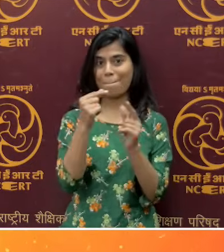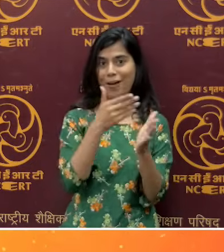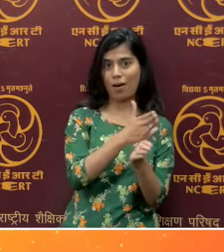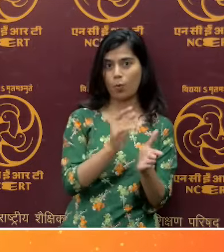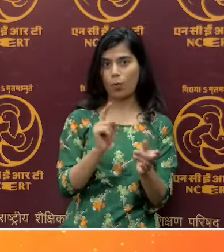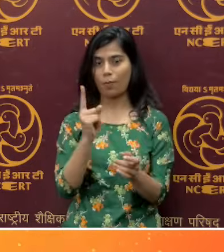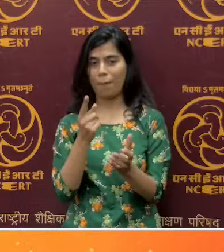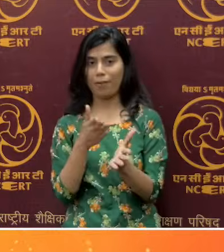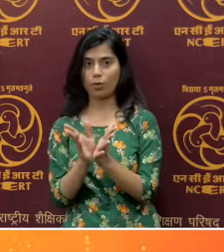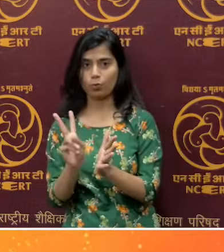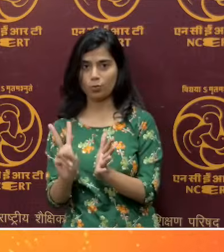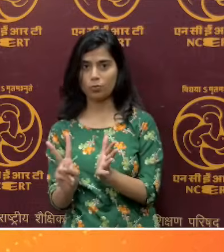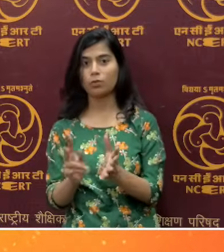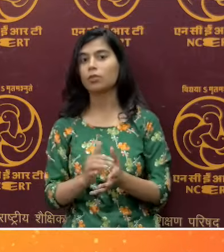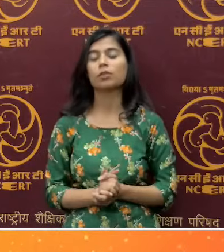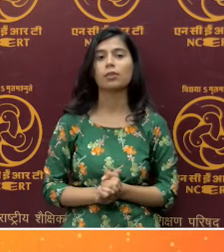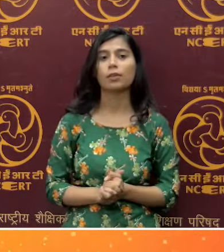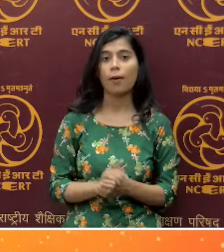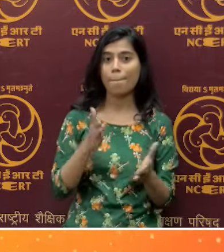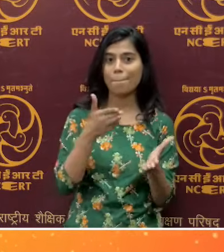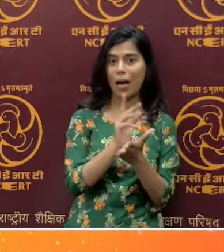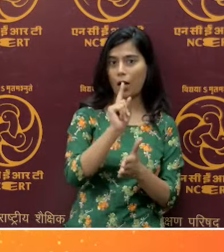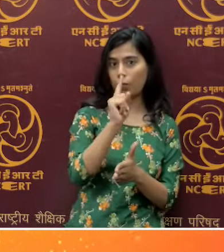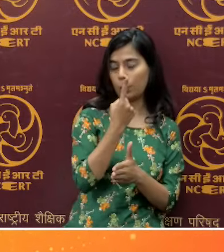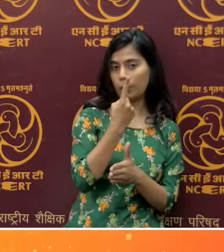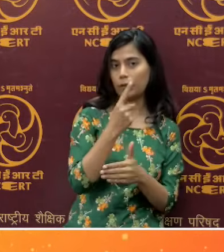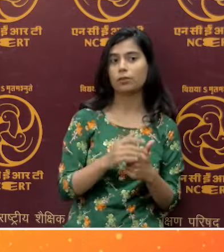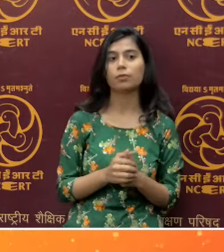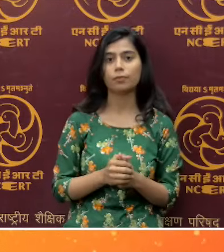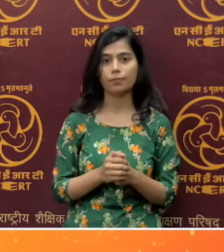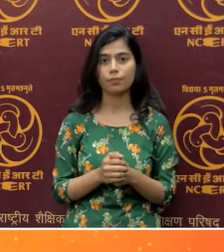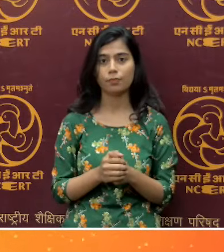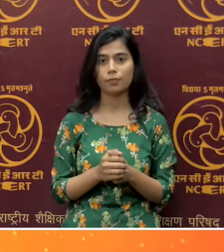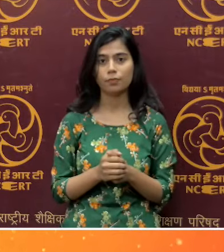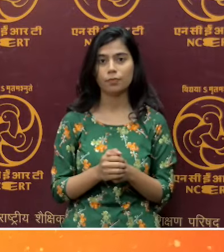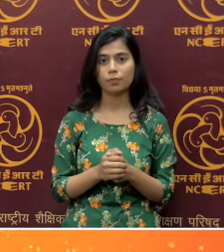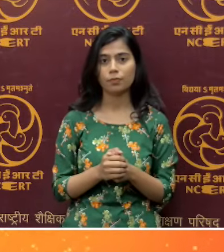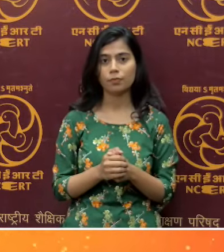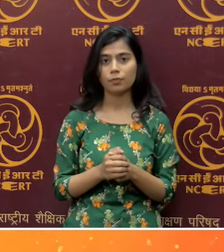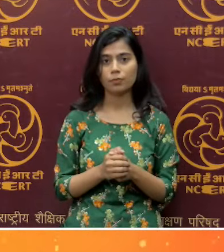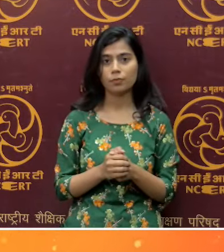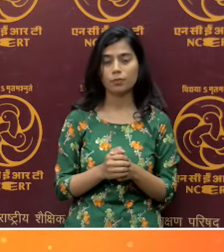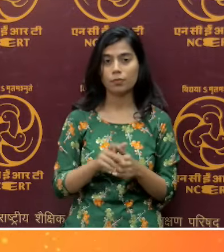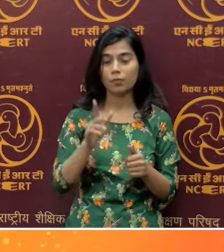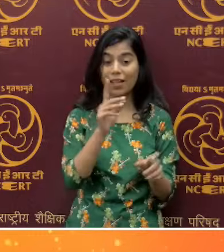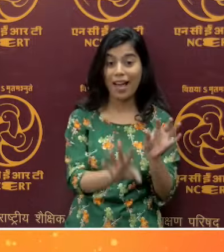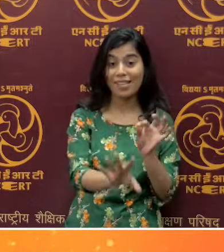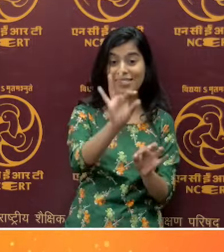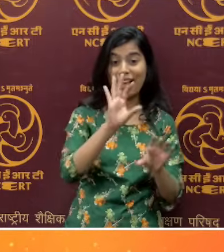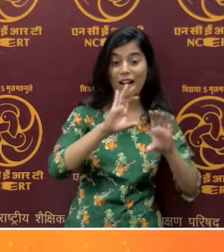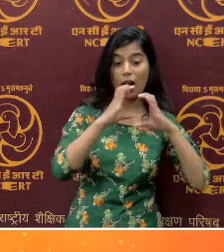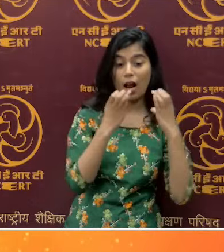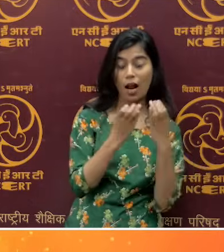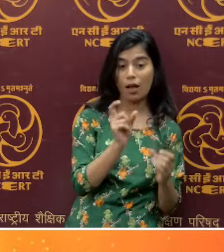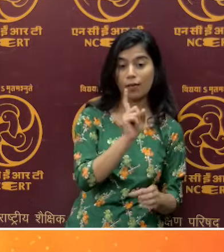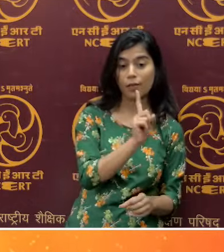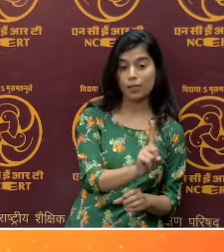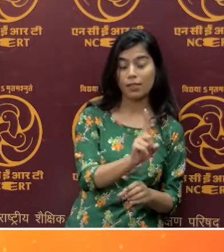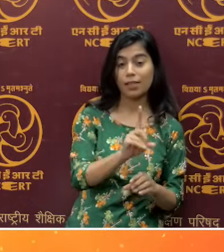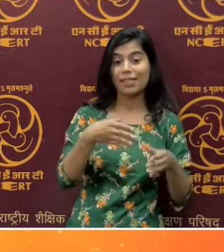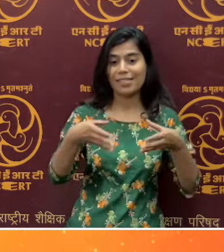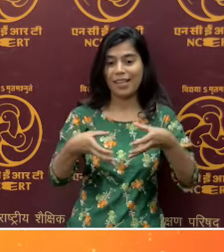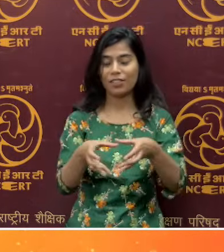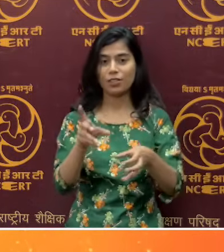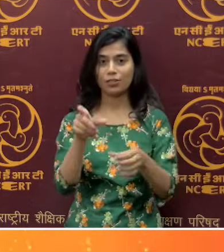part 2. For teacher, we will assign screening part 1. So I'll assign screening part 1. I will select a class 1, section